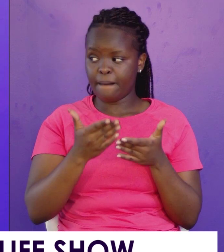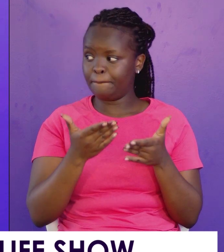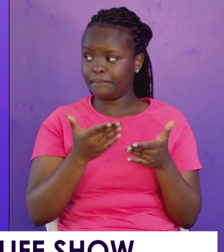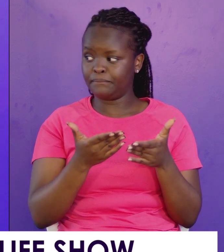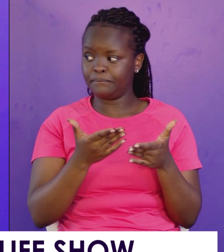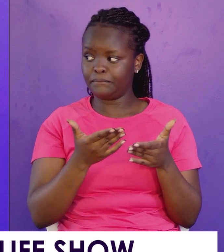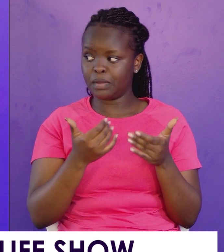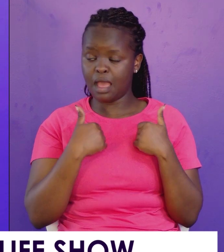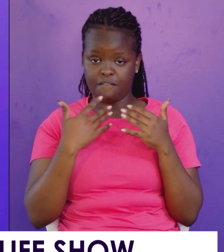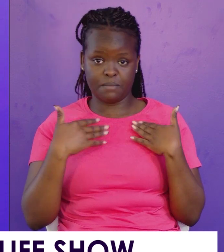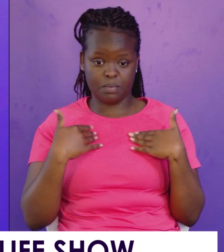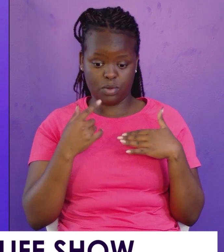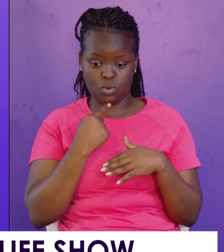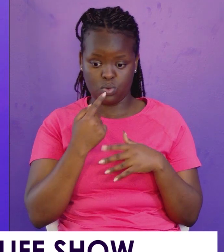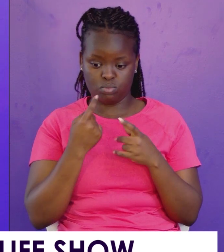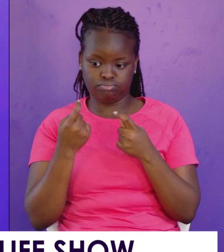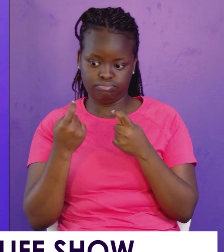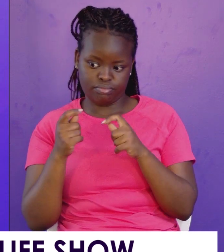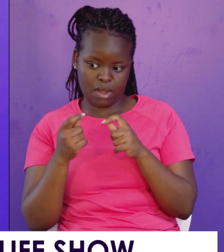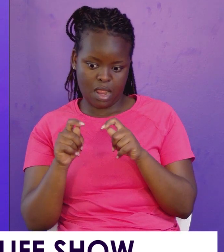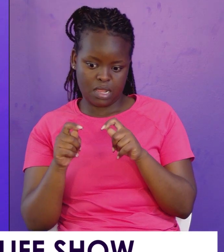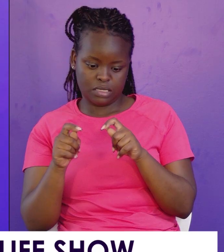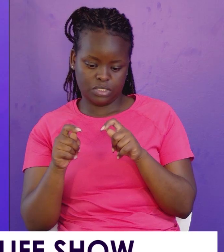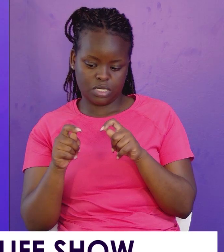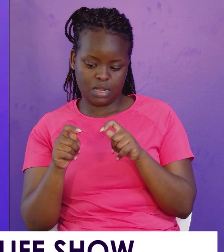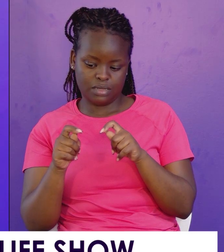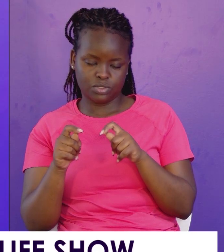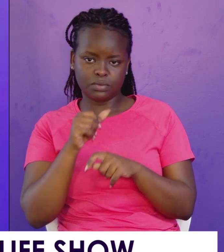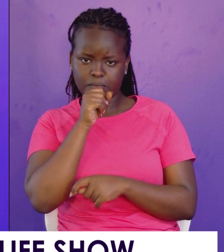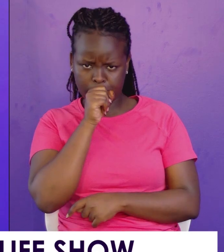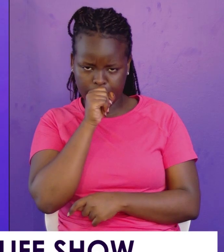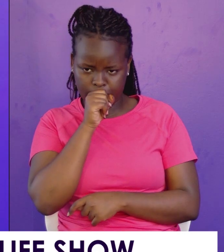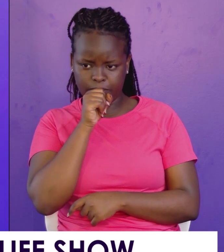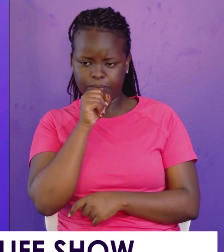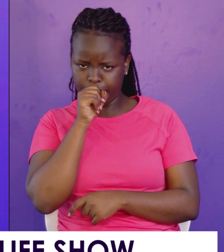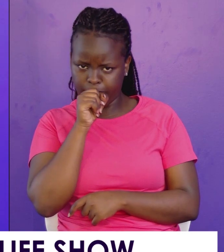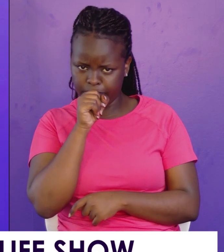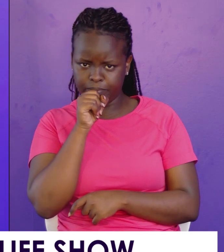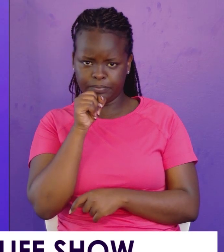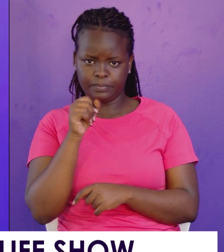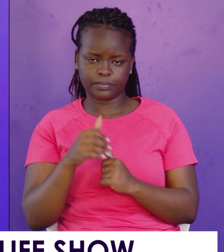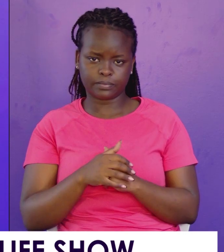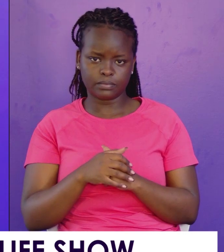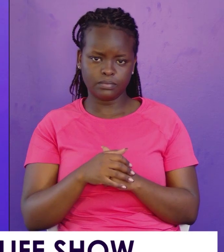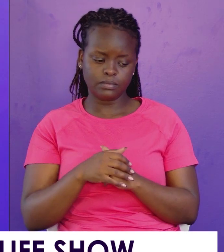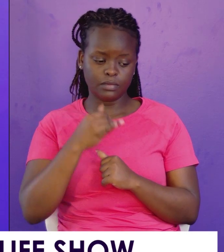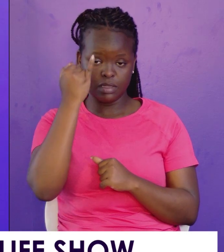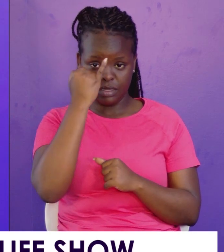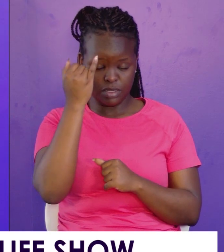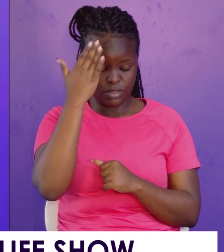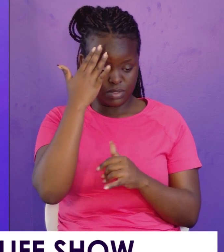know, we have people who try to mend their throats. You've heard of that? Yeah, Jonah, You know, such